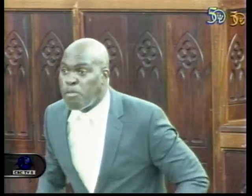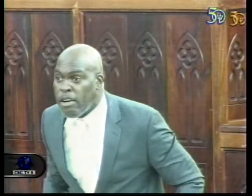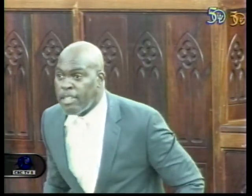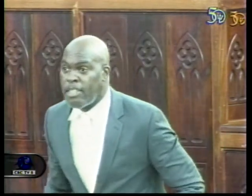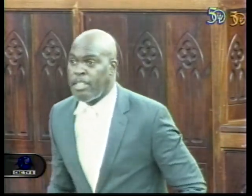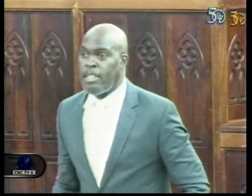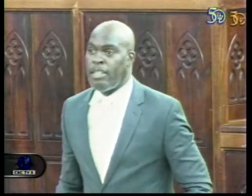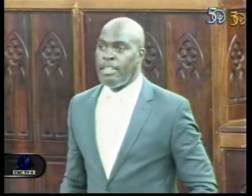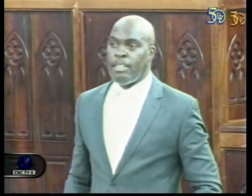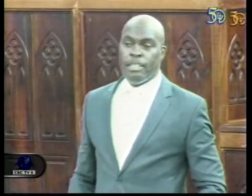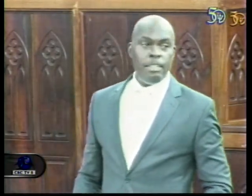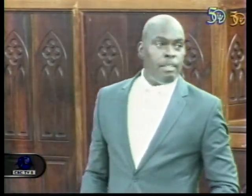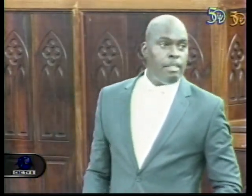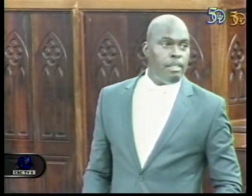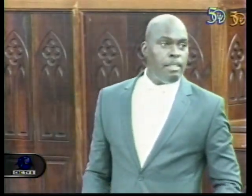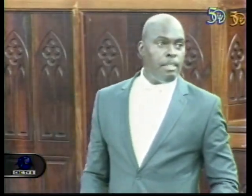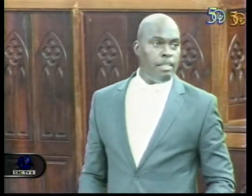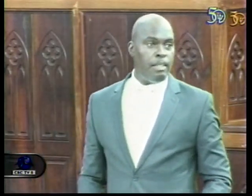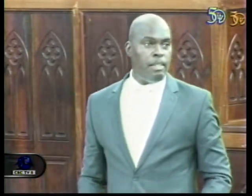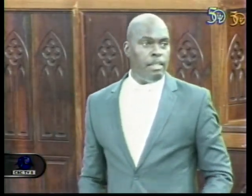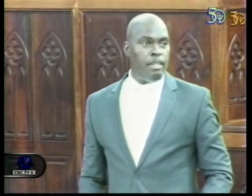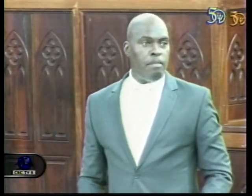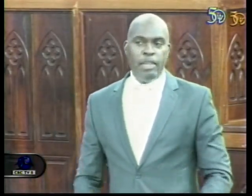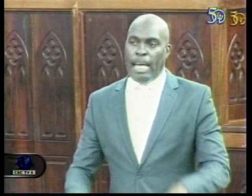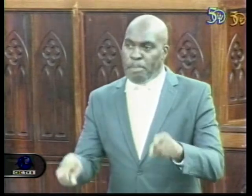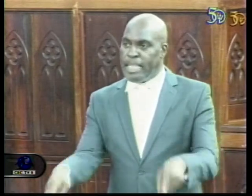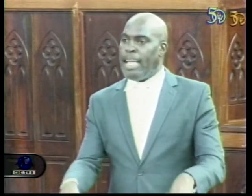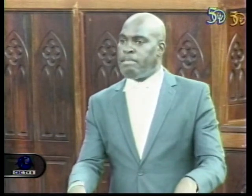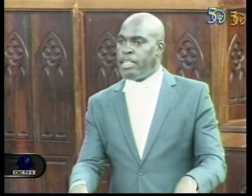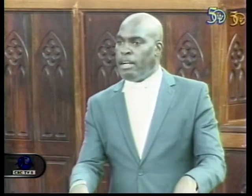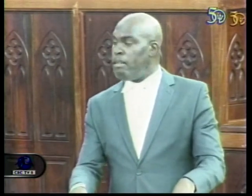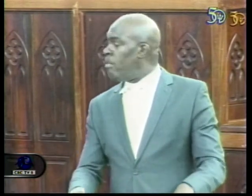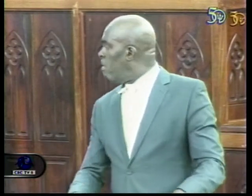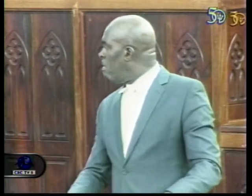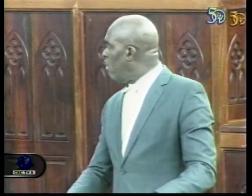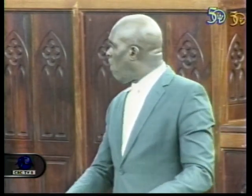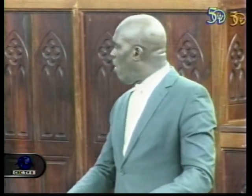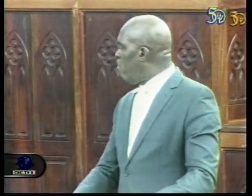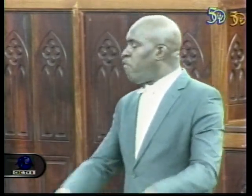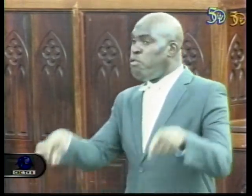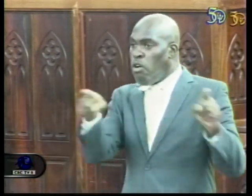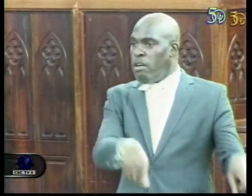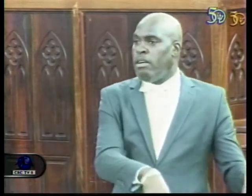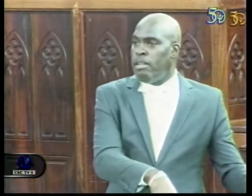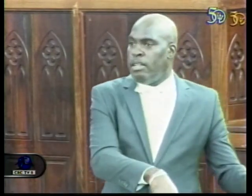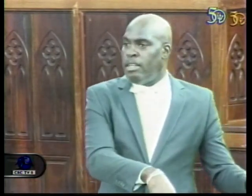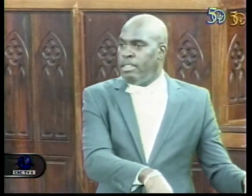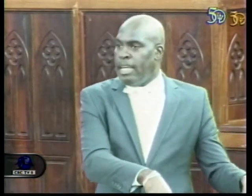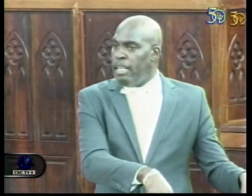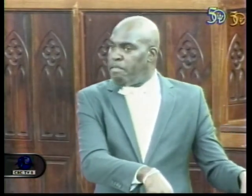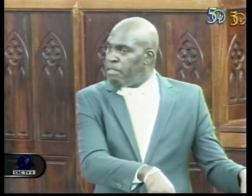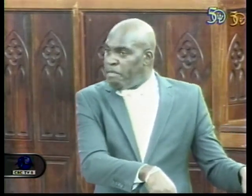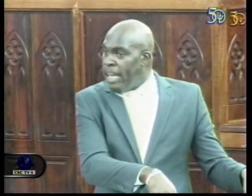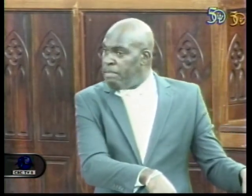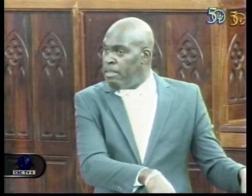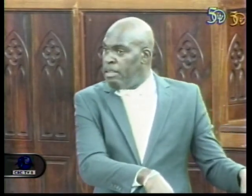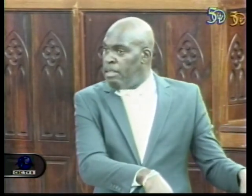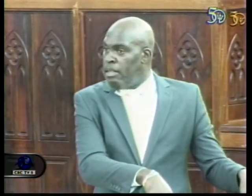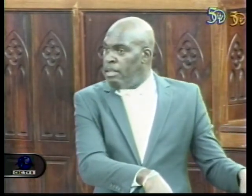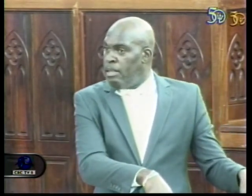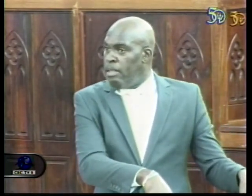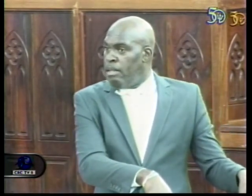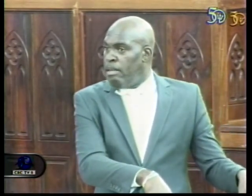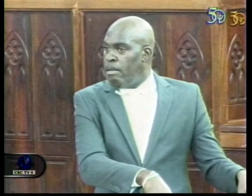transport. We then protect them, sir, before